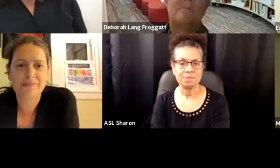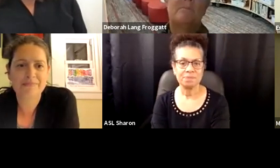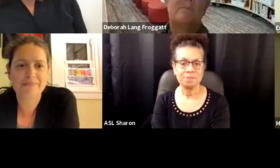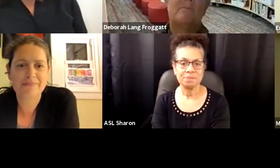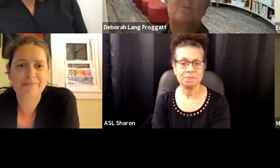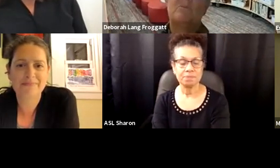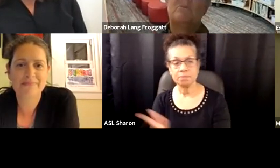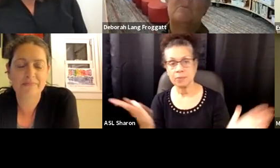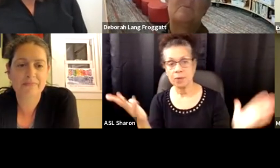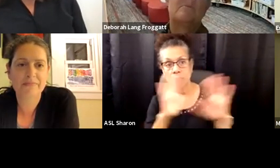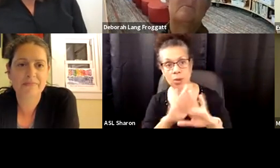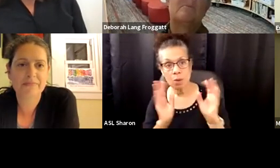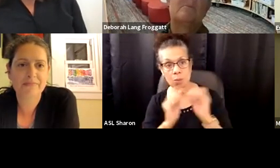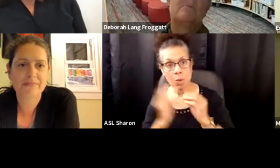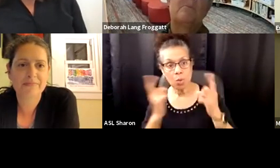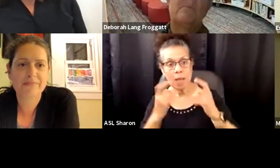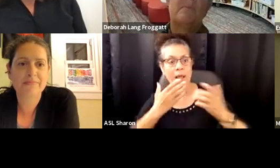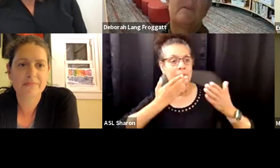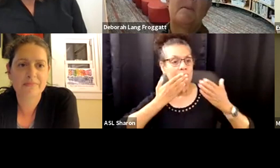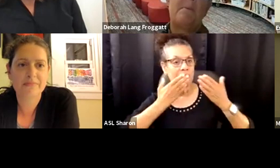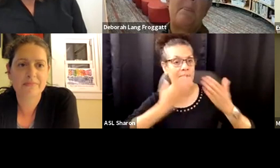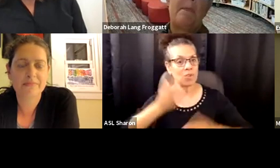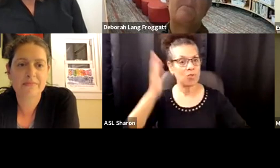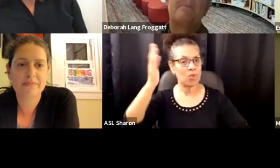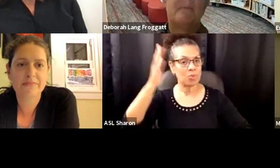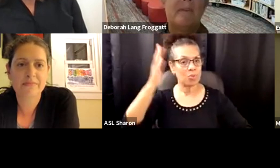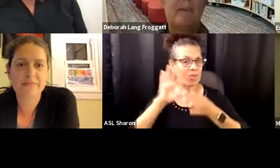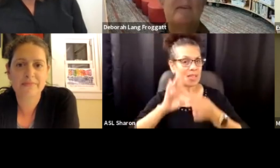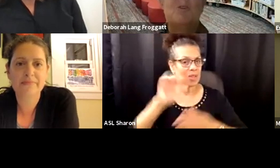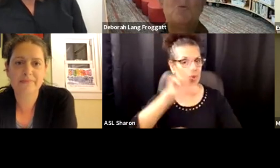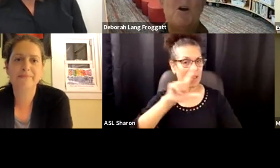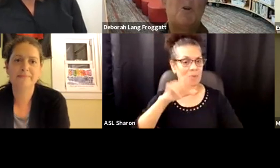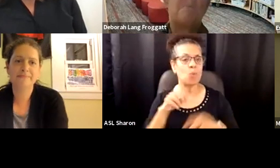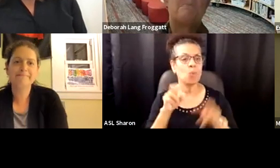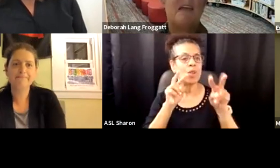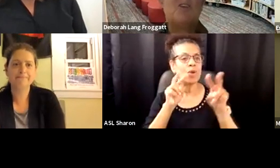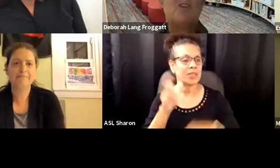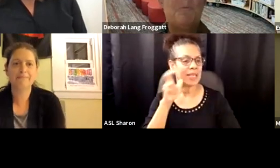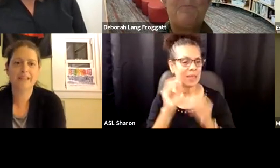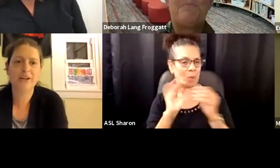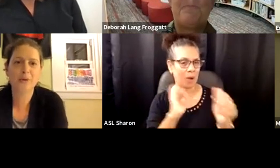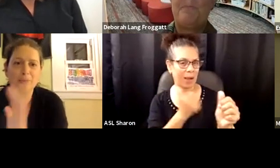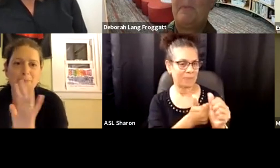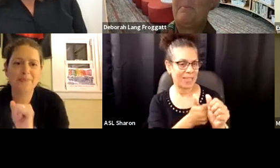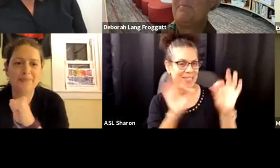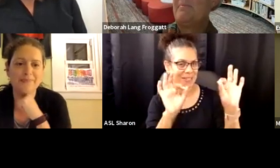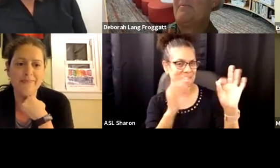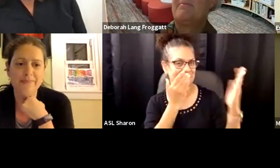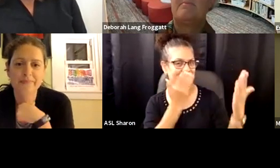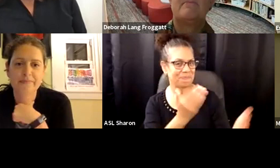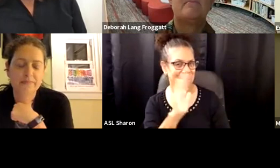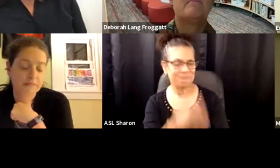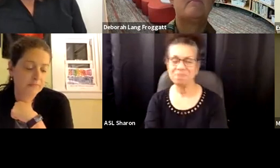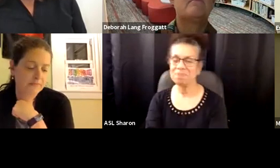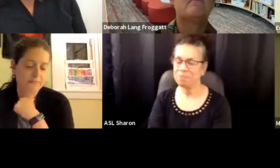so if there are no further questions thank you so much for your presentation and we look forward to hearing your updates thank you thank you